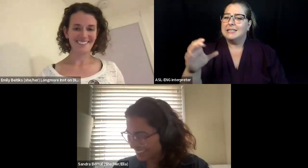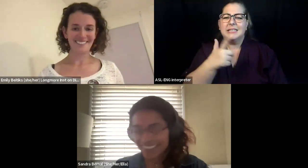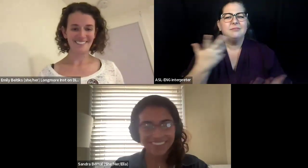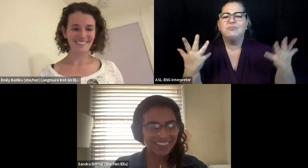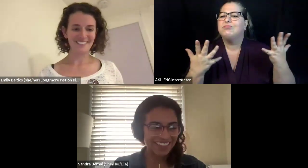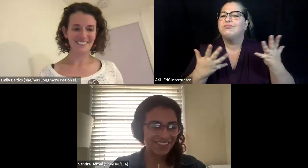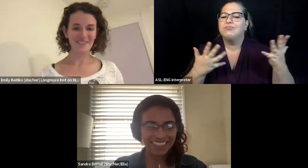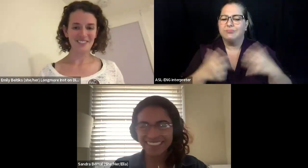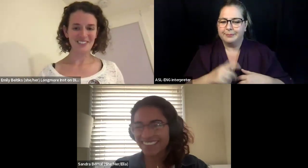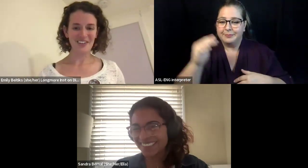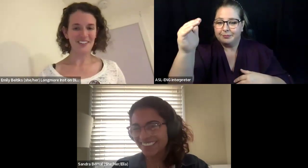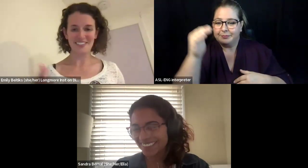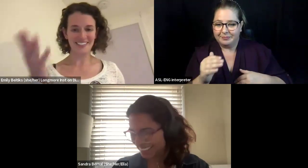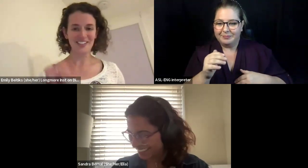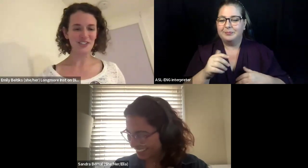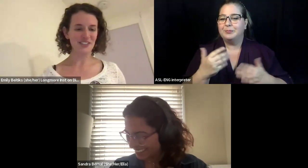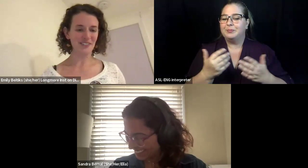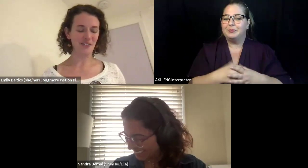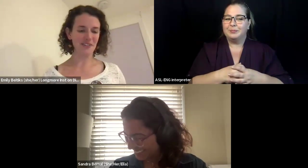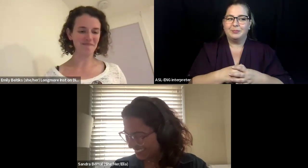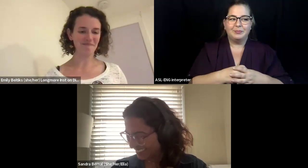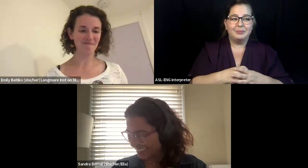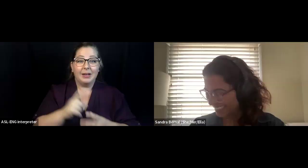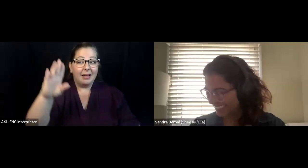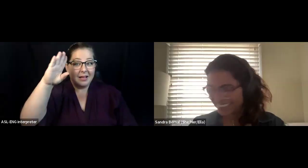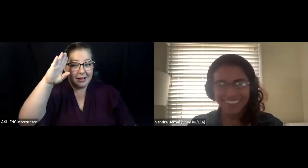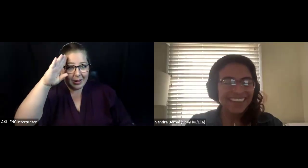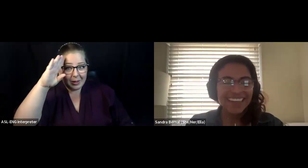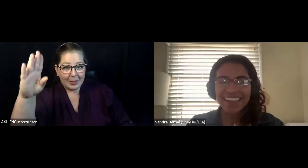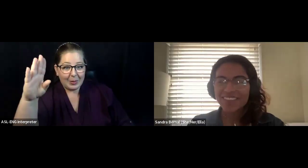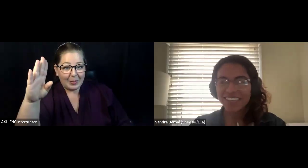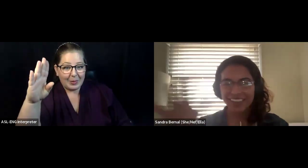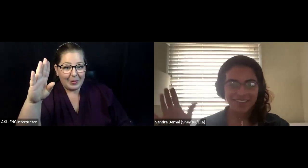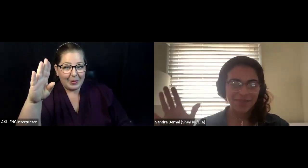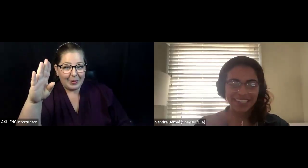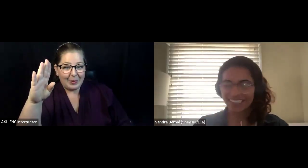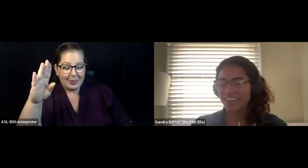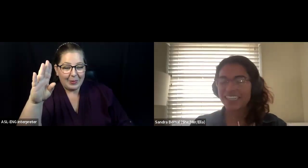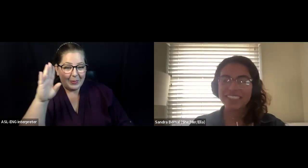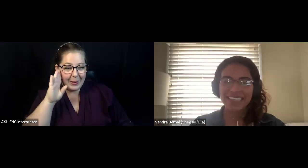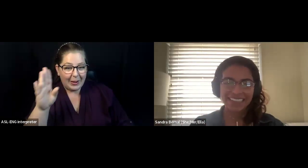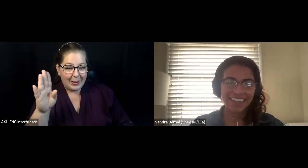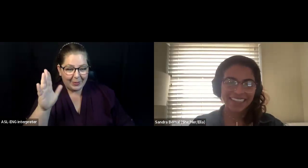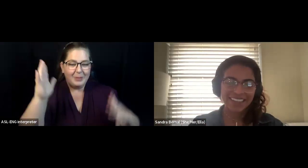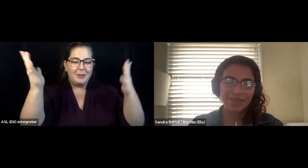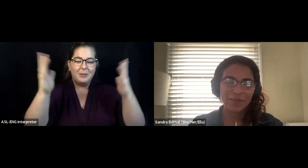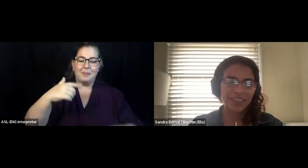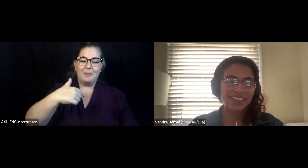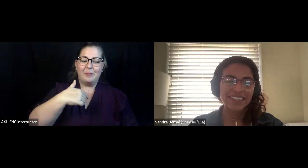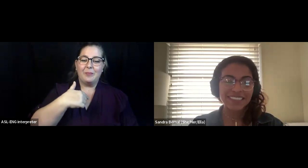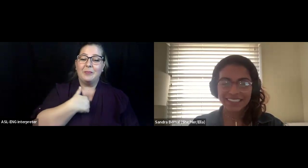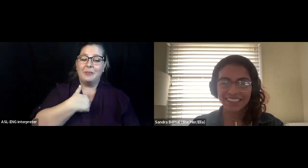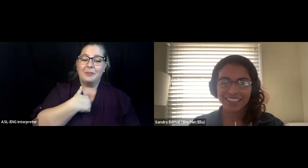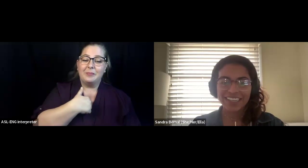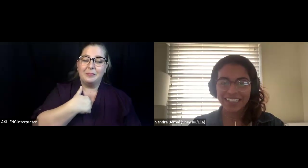Hello. Oh, go ahead, Emily. I was just going to introduce you. Go for it. Thank you. Hello, everybody. My name is Sandra, and my